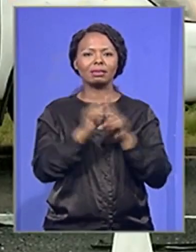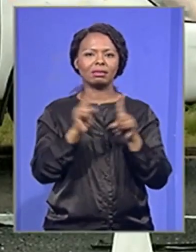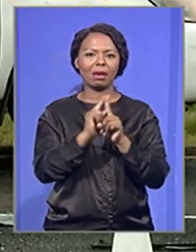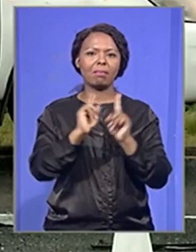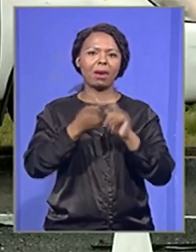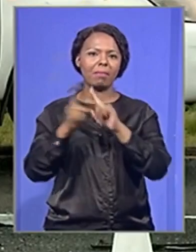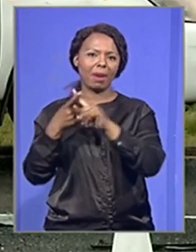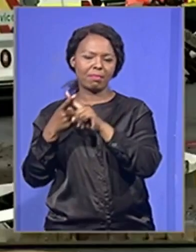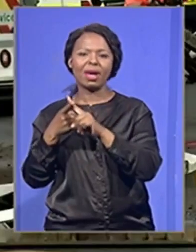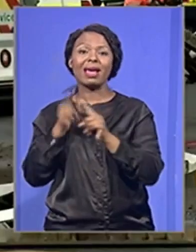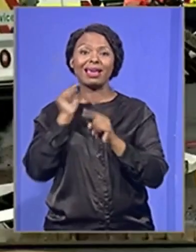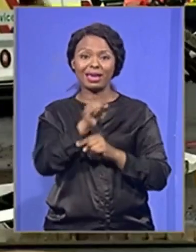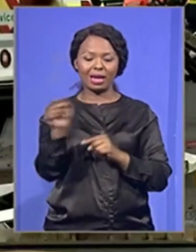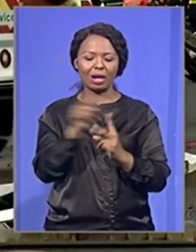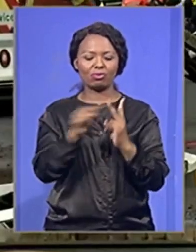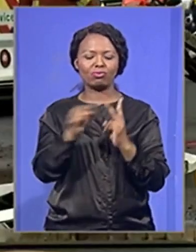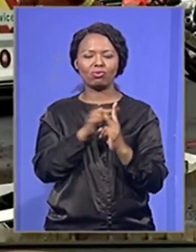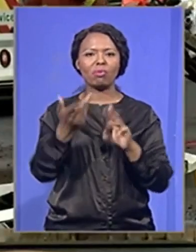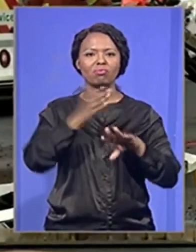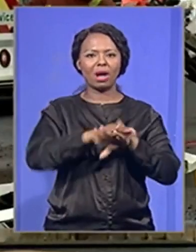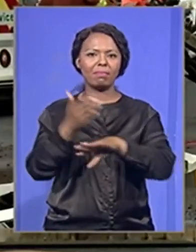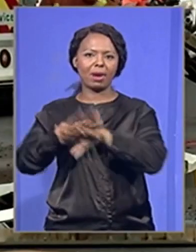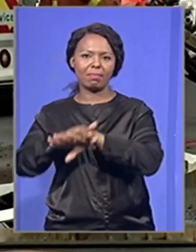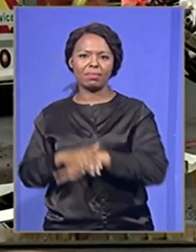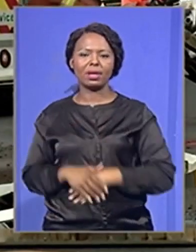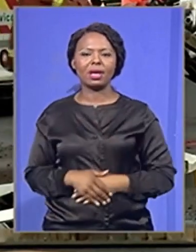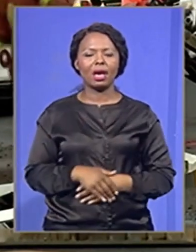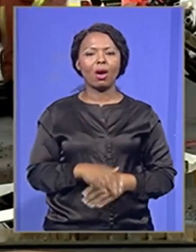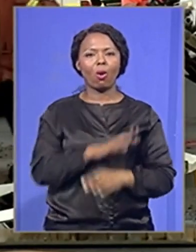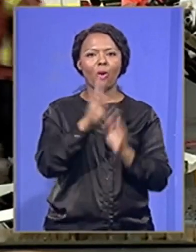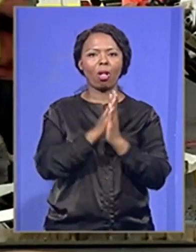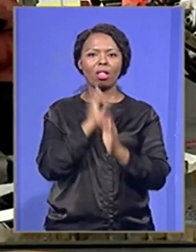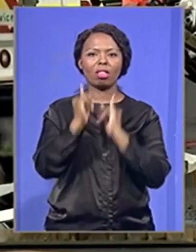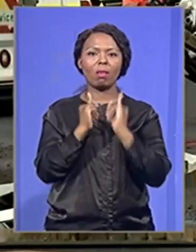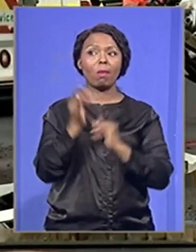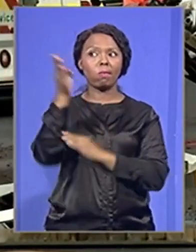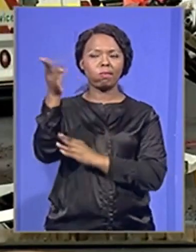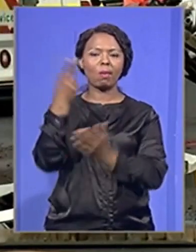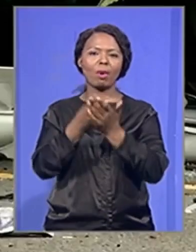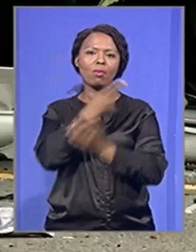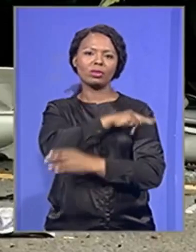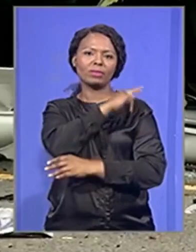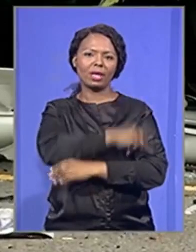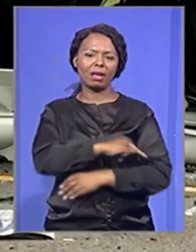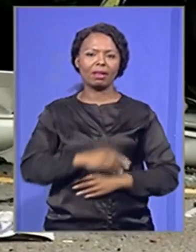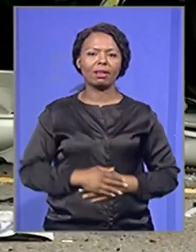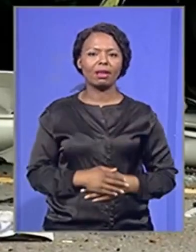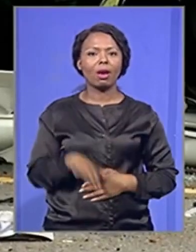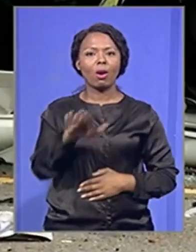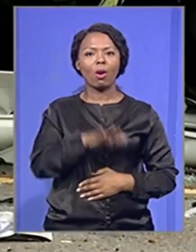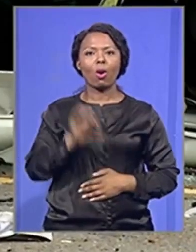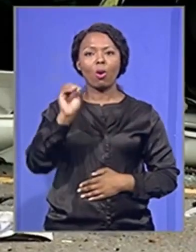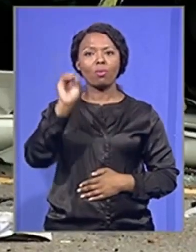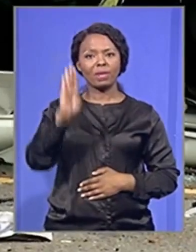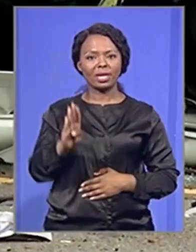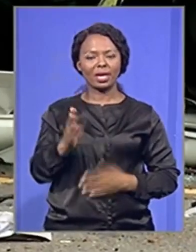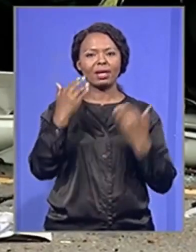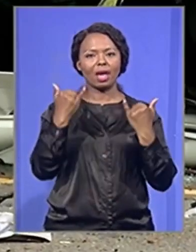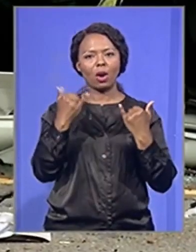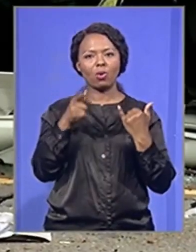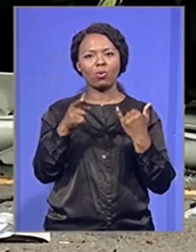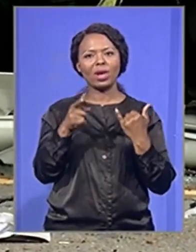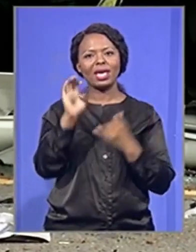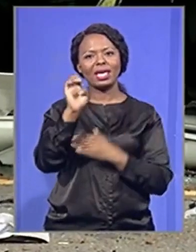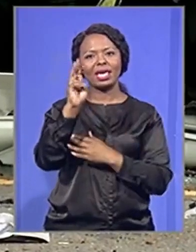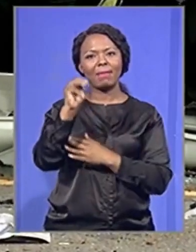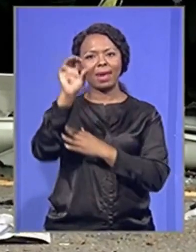Batho ba bangwe ba 11 ba gobetše gomme ba kitimišeditšwe maokelong a go fapana ka Bloemfontin. Ba ditirelo tša thušo ya pele